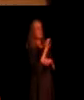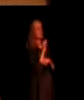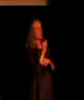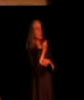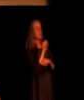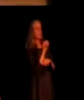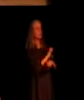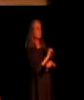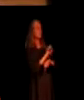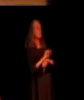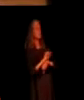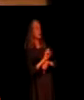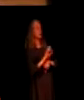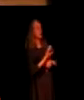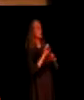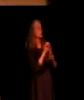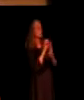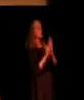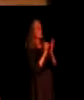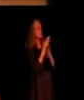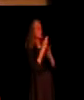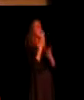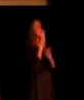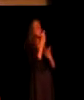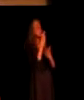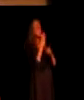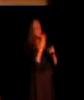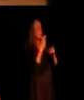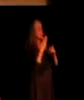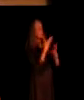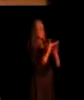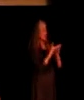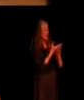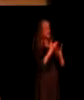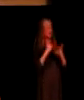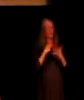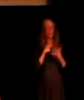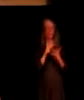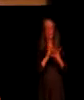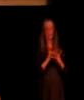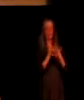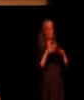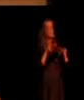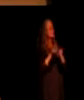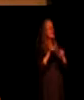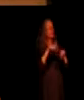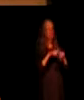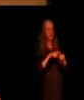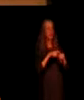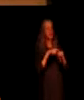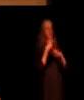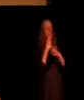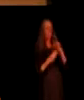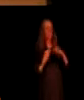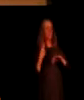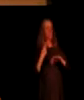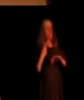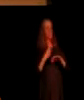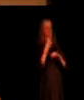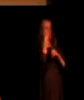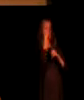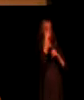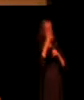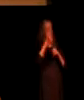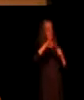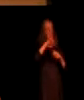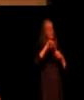and he was there at the exact same time I was at Colorado State University. We didn't know each other, and the